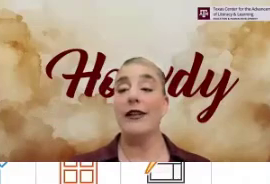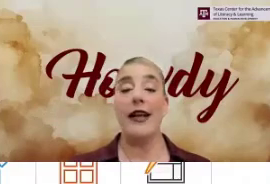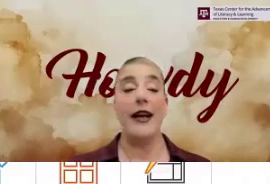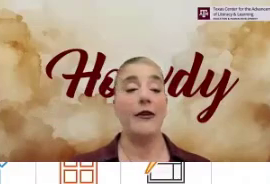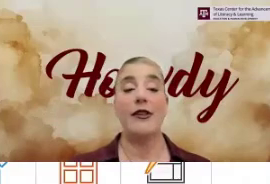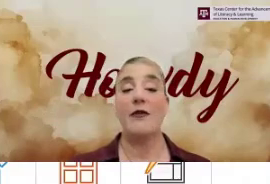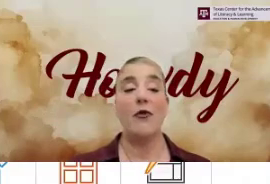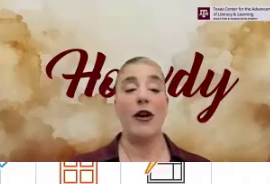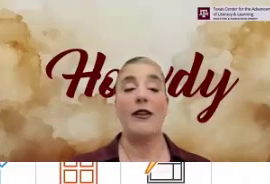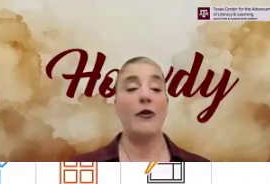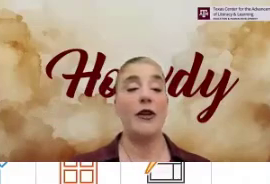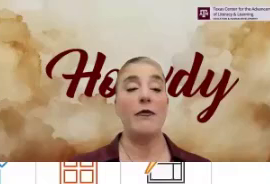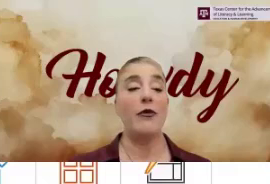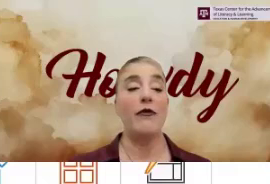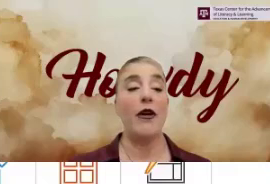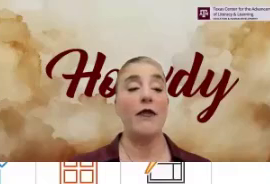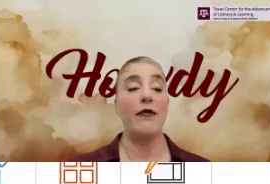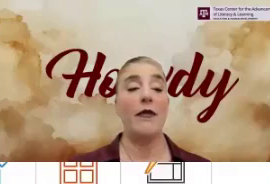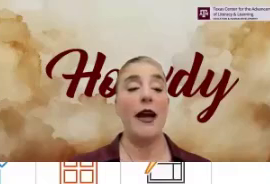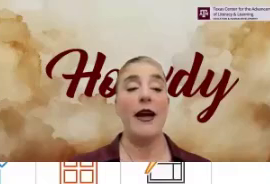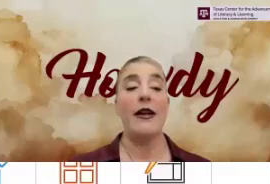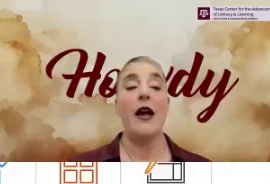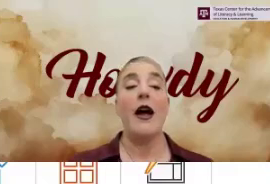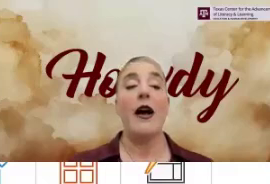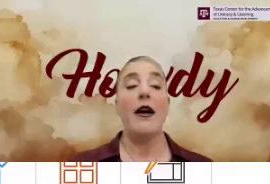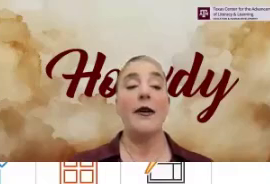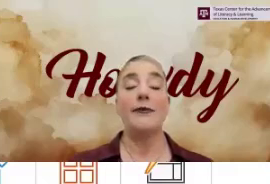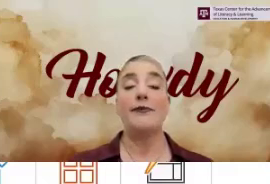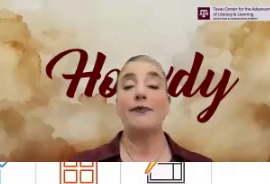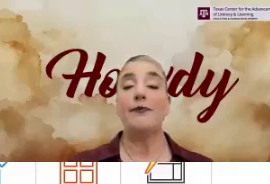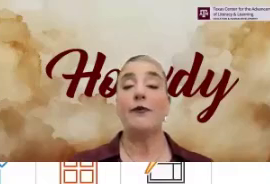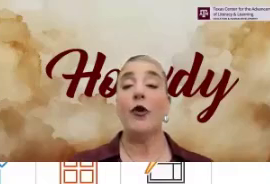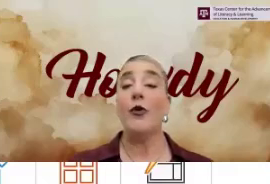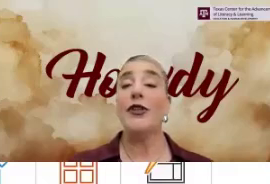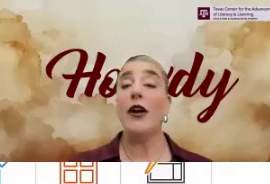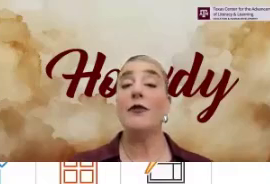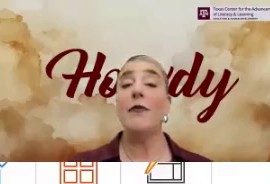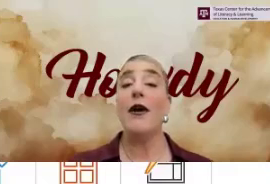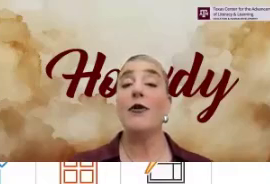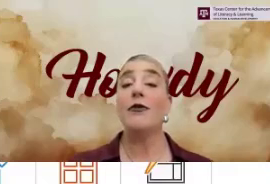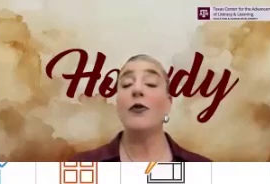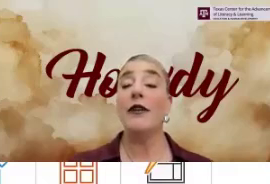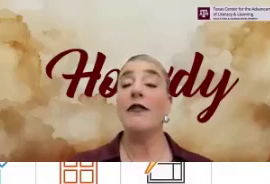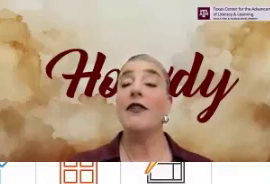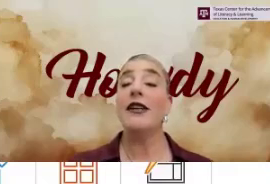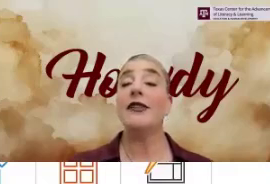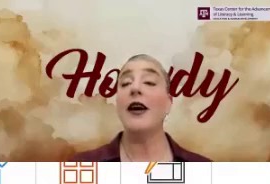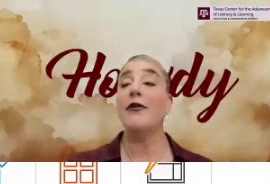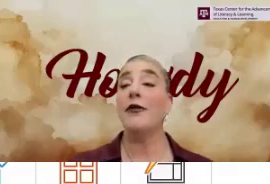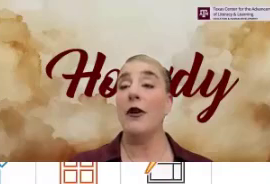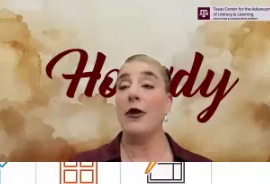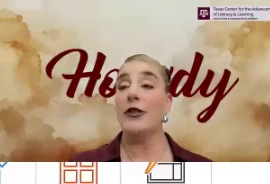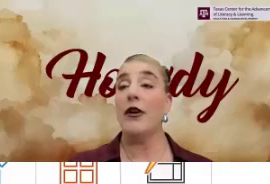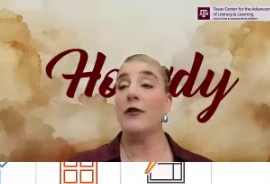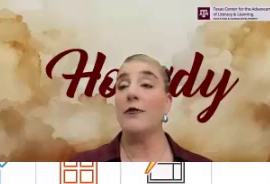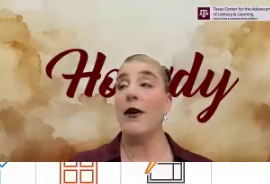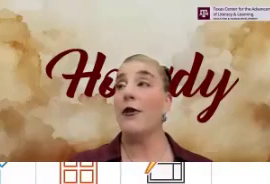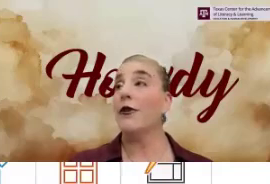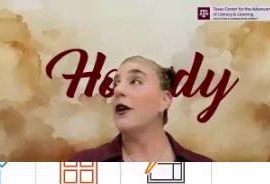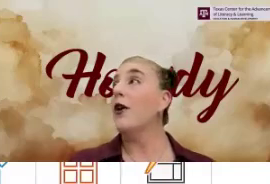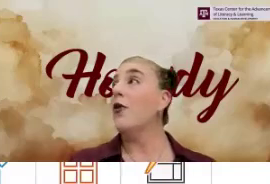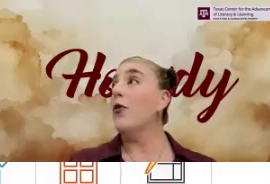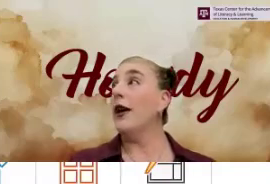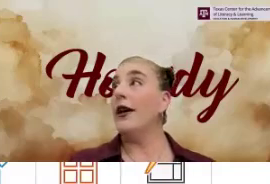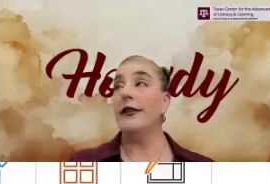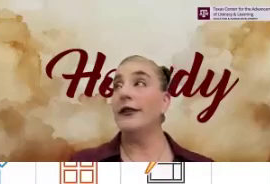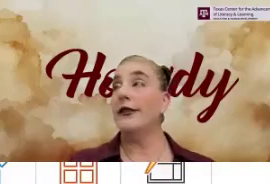over slide layouts anymore. I think we can move on from that. We talked about, one of the things, Heather, that we talked